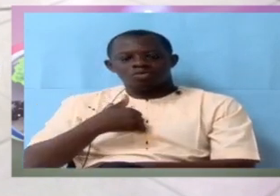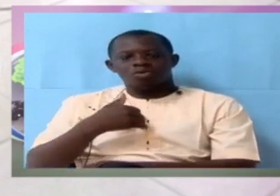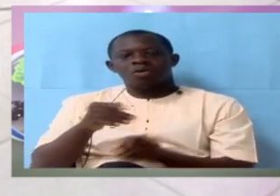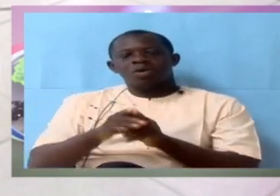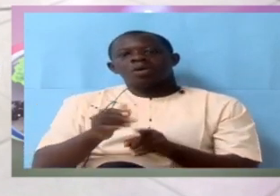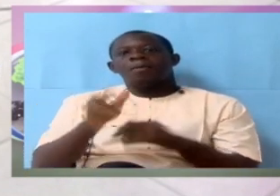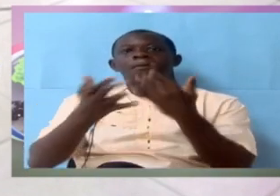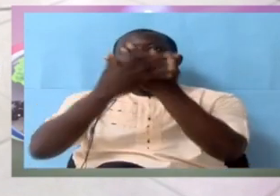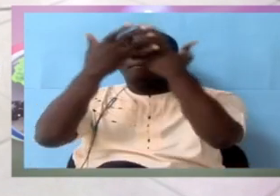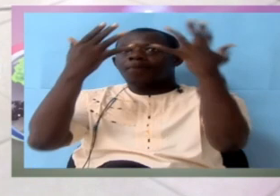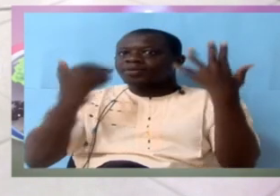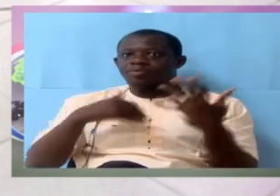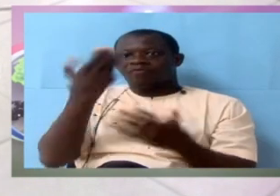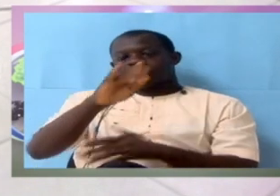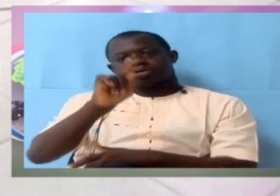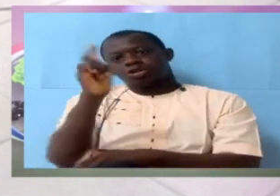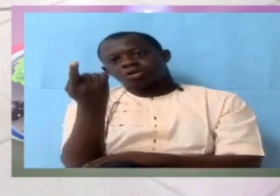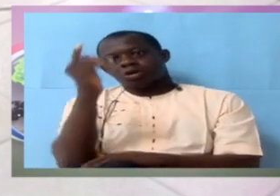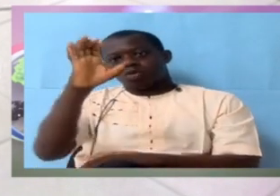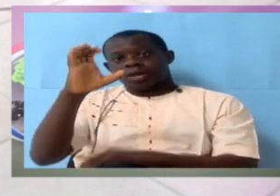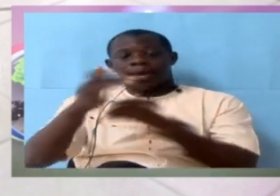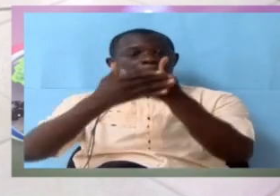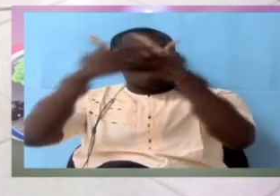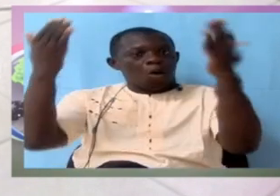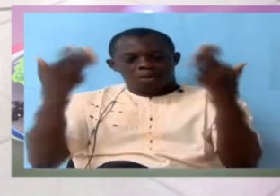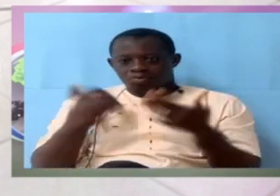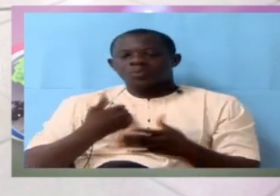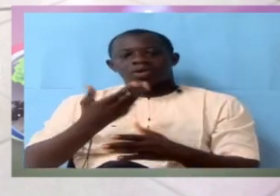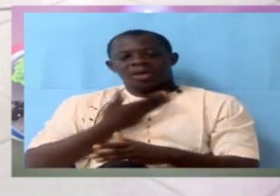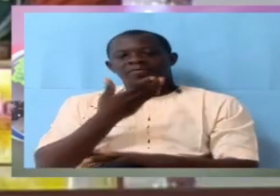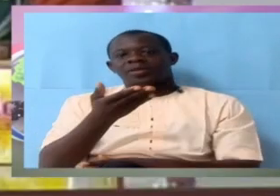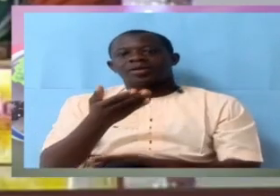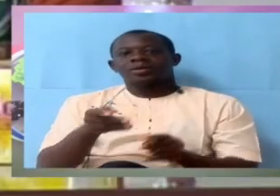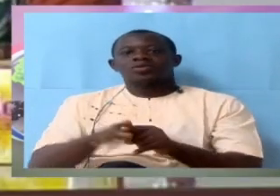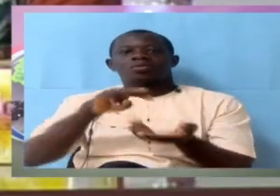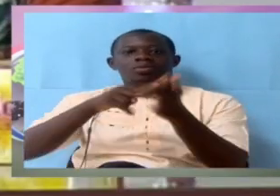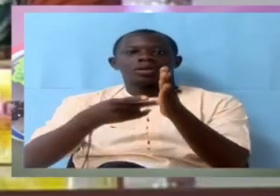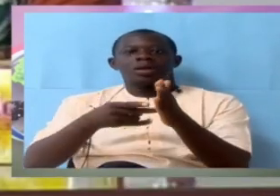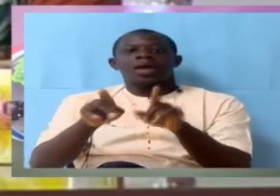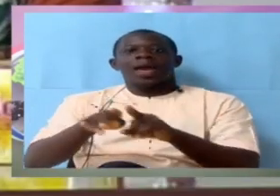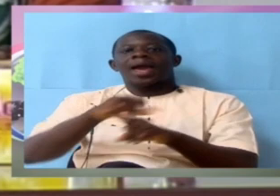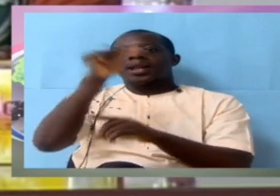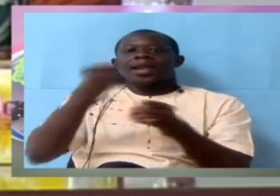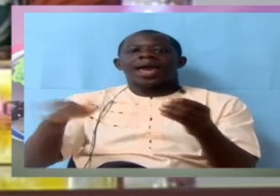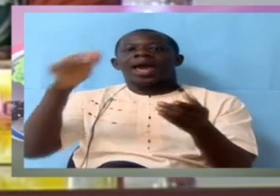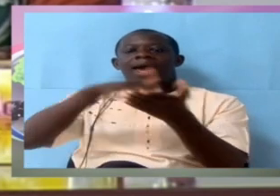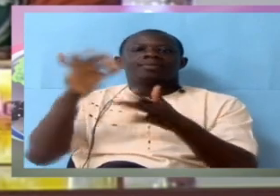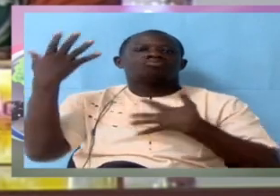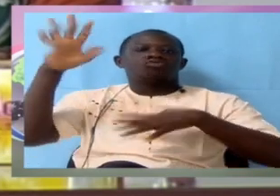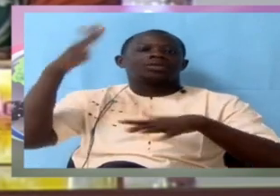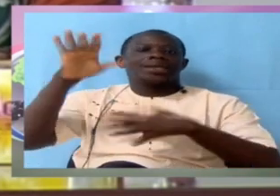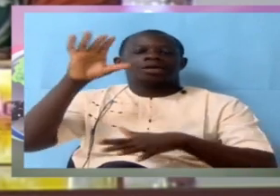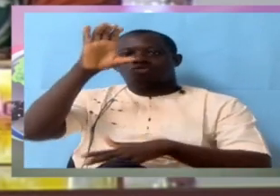There were many people who came from Guinea-Conakry. So, Mr. Witness, is it correct that plus Mauritania? You're telling